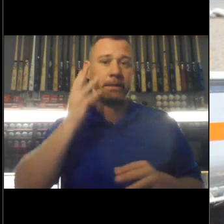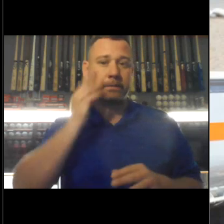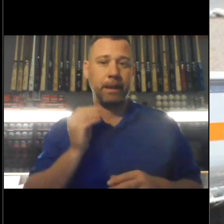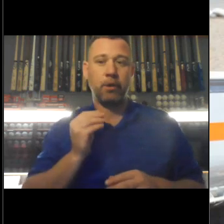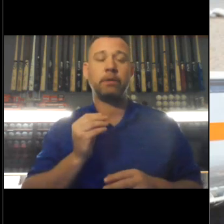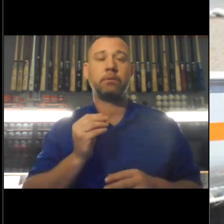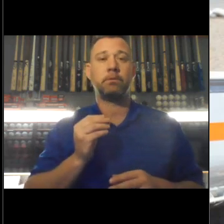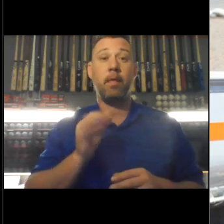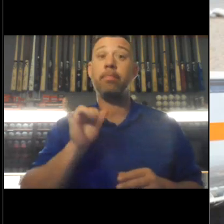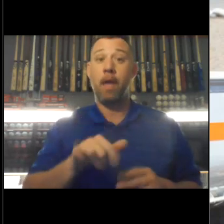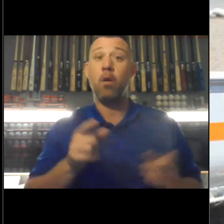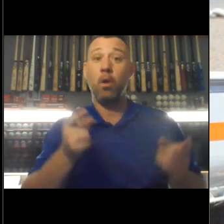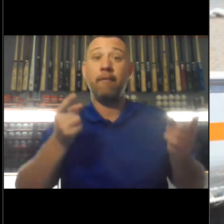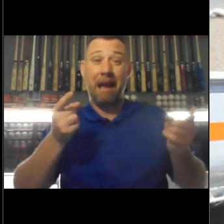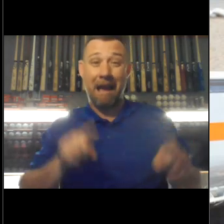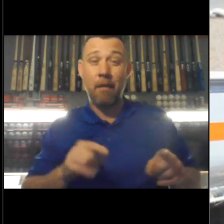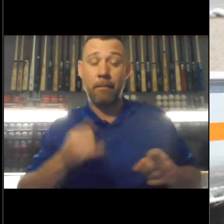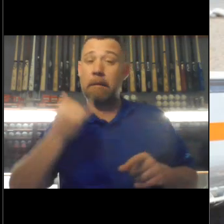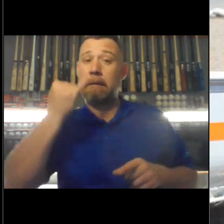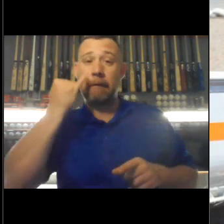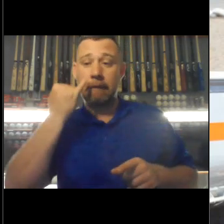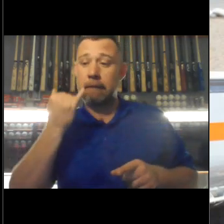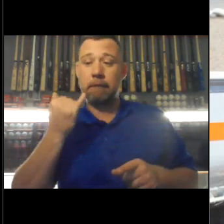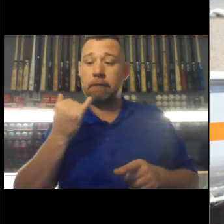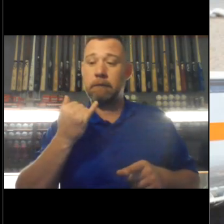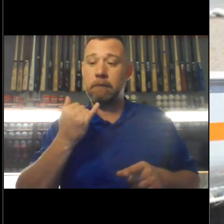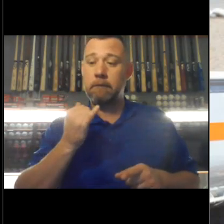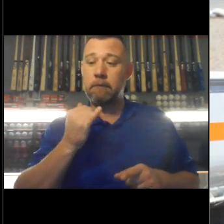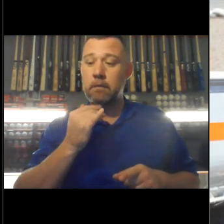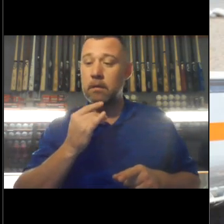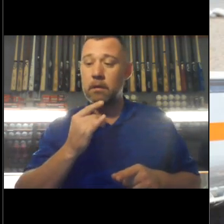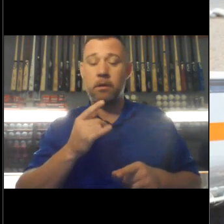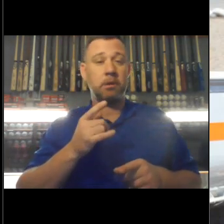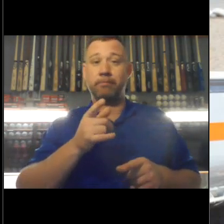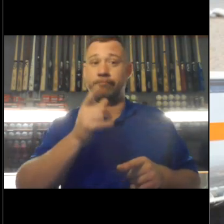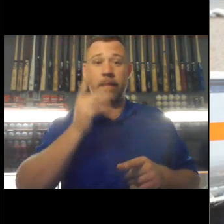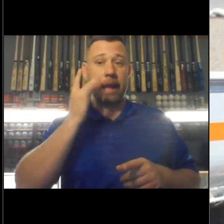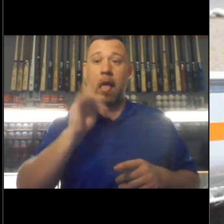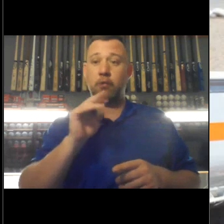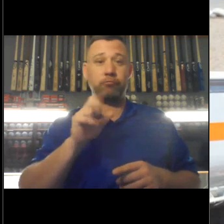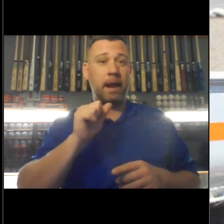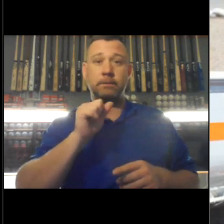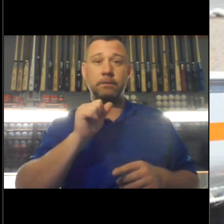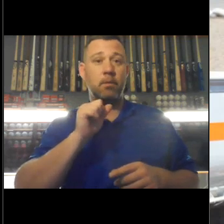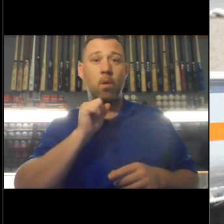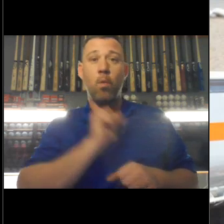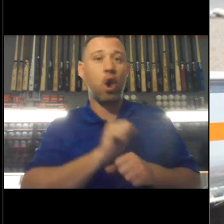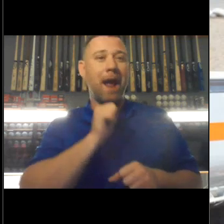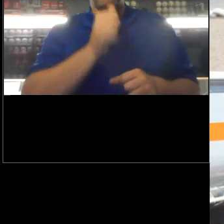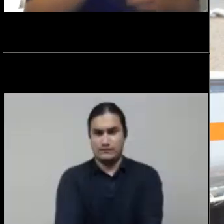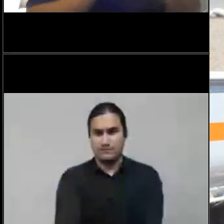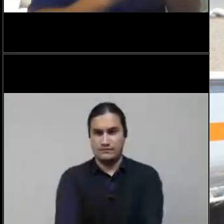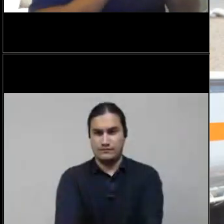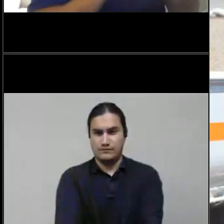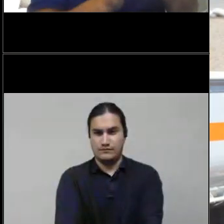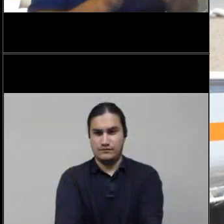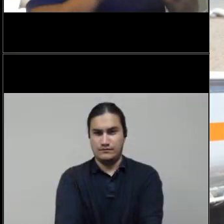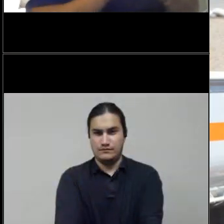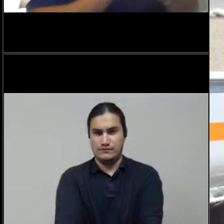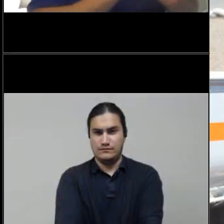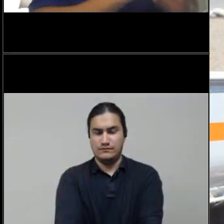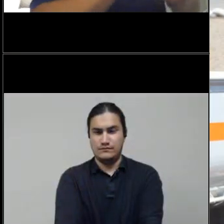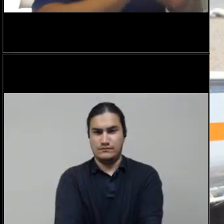have happened if his Caltrans workers hadn't repaired a guardrail. And every